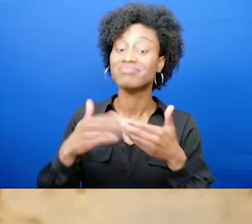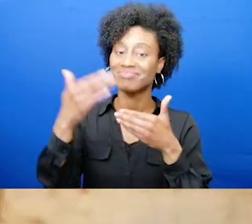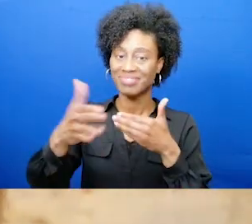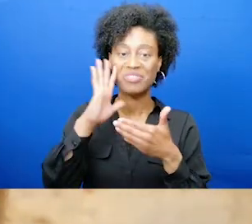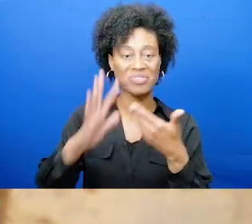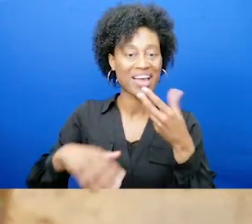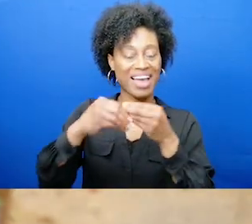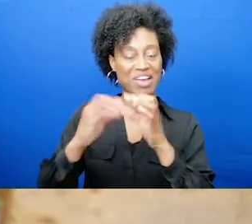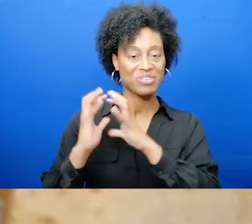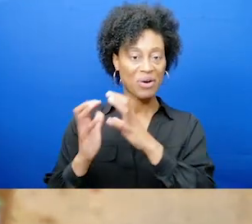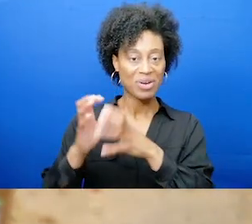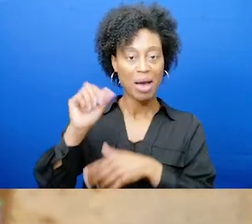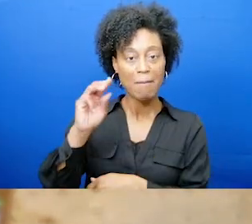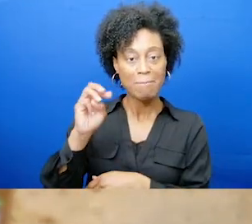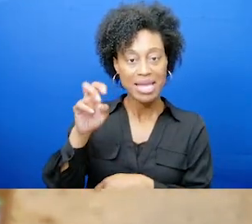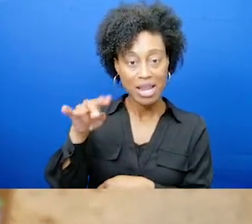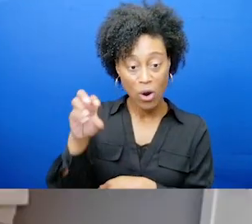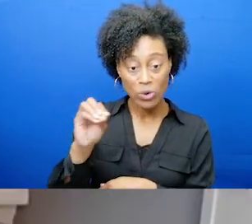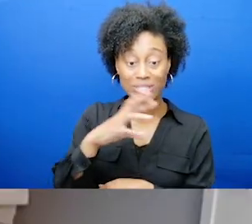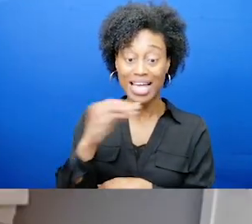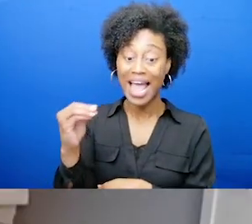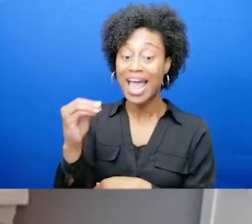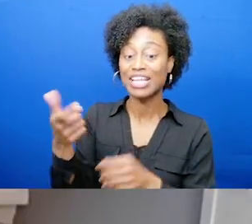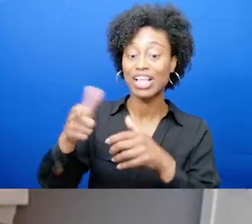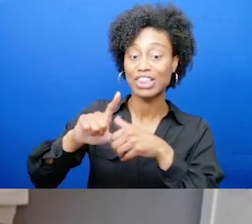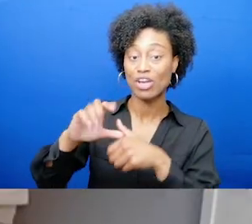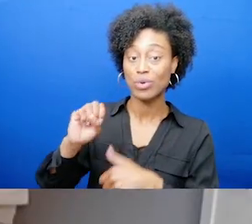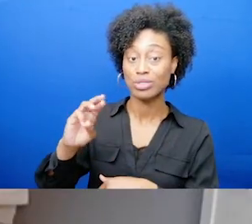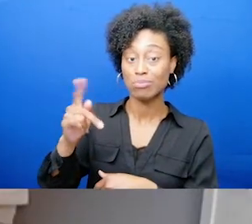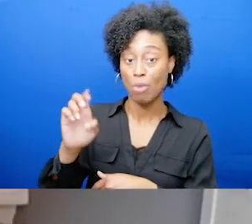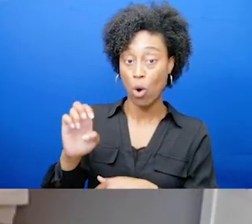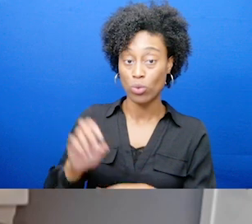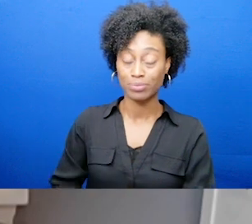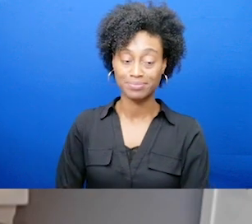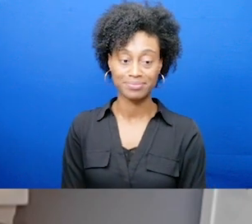Next, I'm going to add in the coconut aminos and liquid smoke.